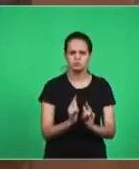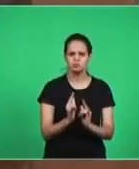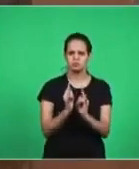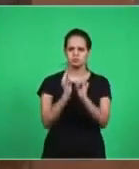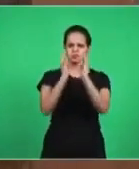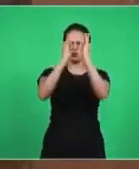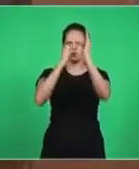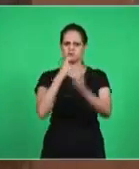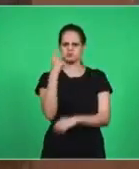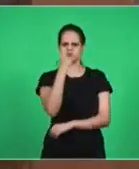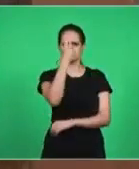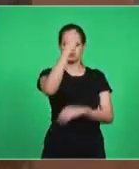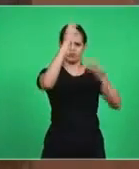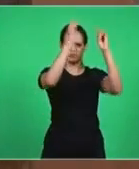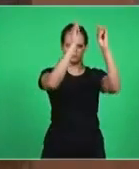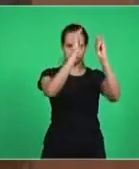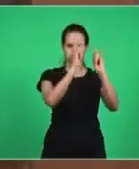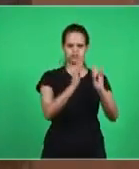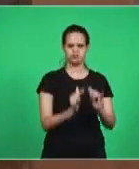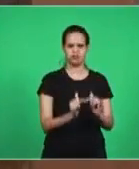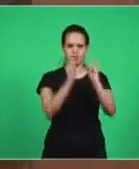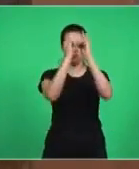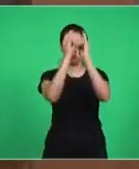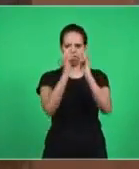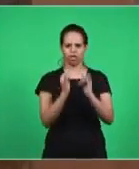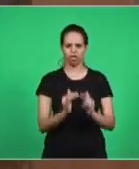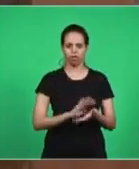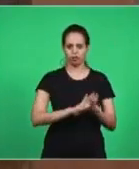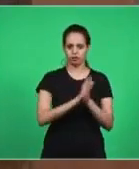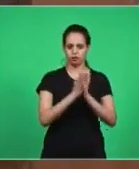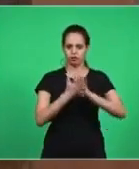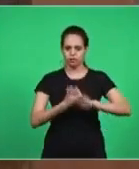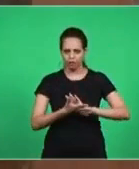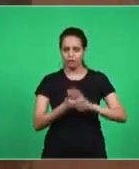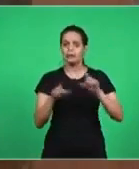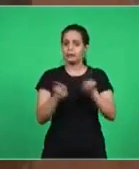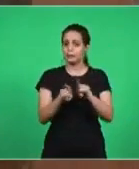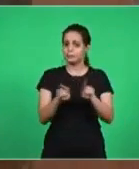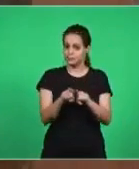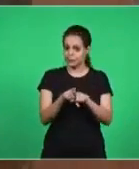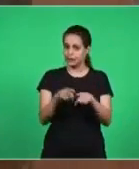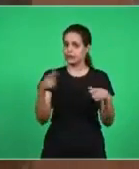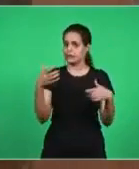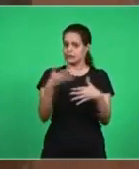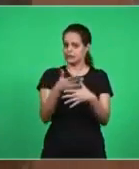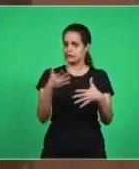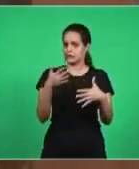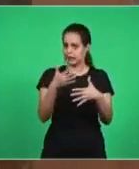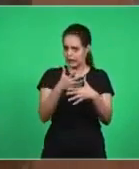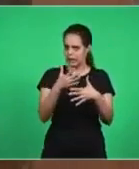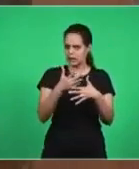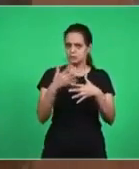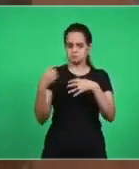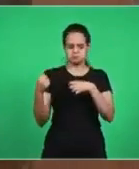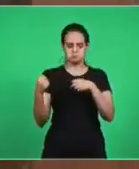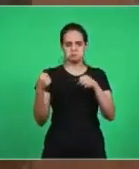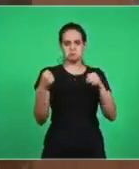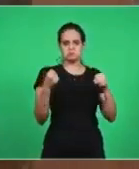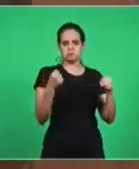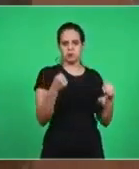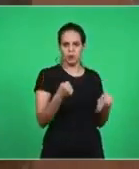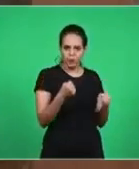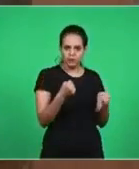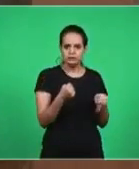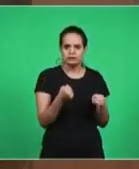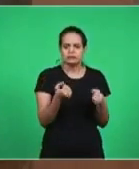Twin Towers that was shown and the 45 cities that were shown. We're speaking about facts, and so did the